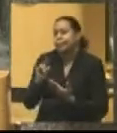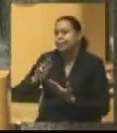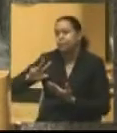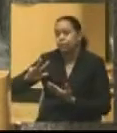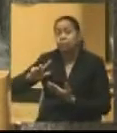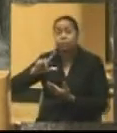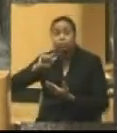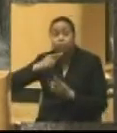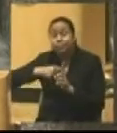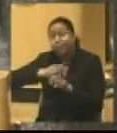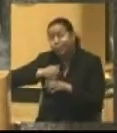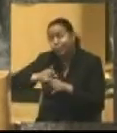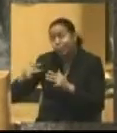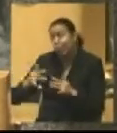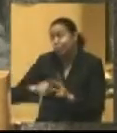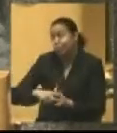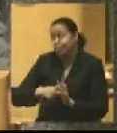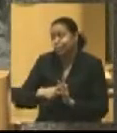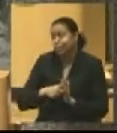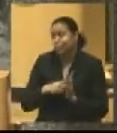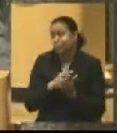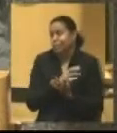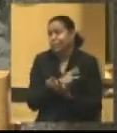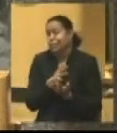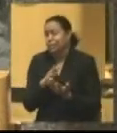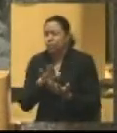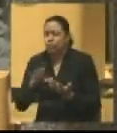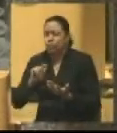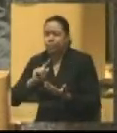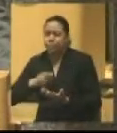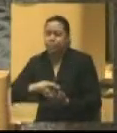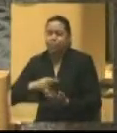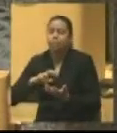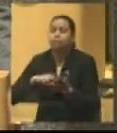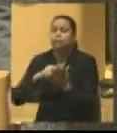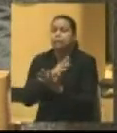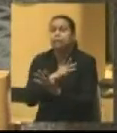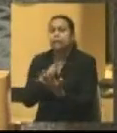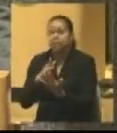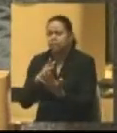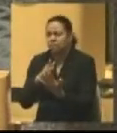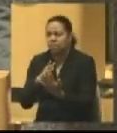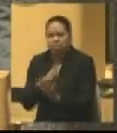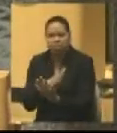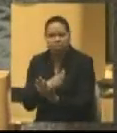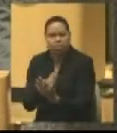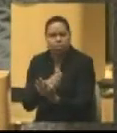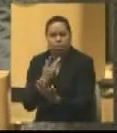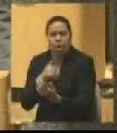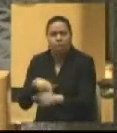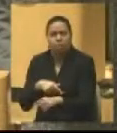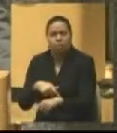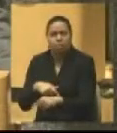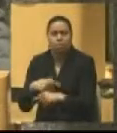months after the war had started, nearly 20 months, thereby raising the question, what took him so long? In the